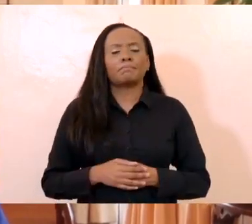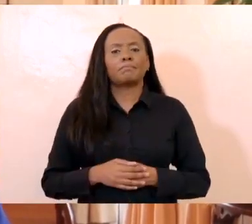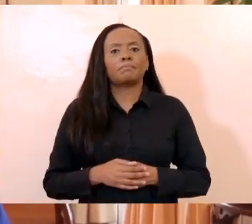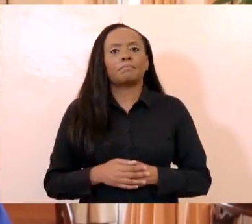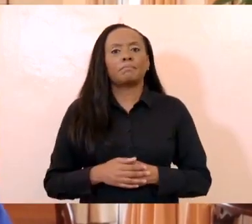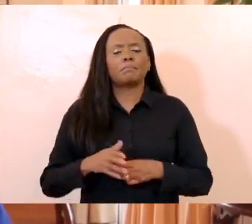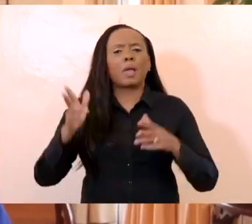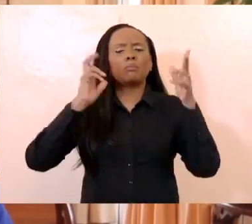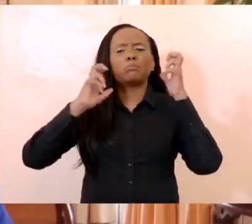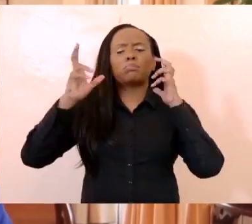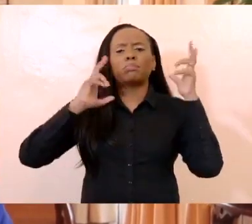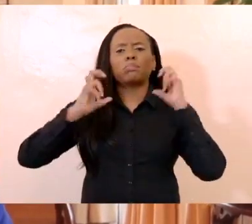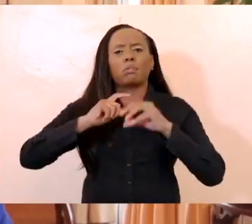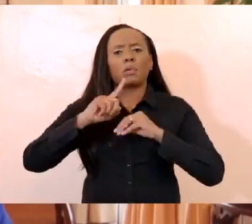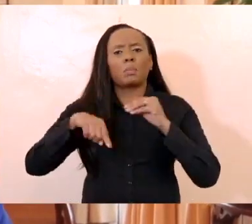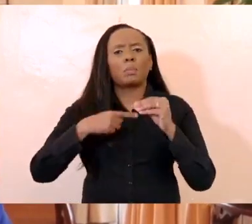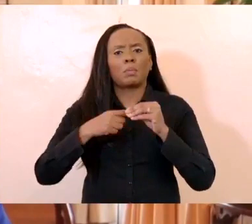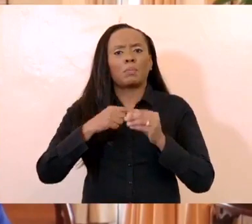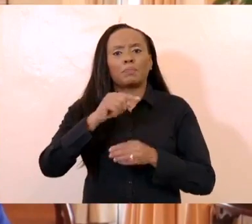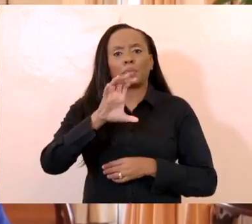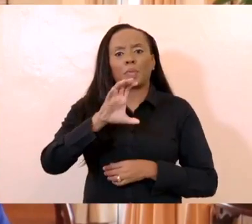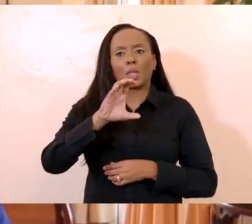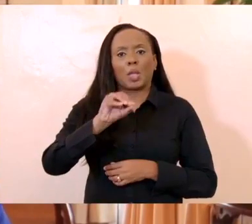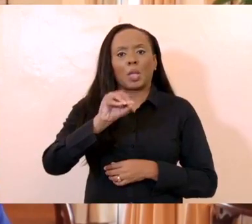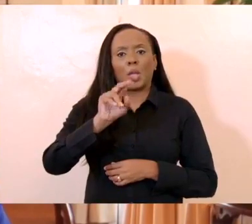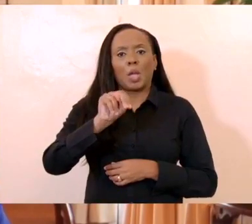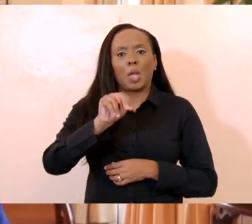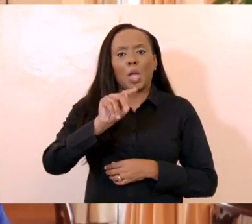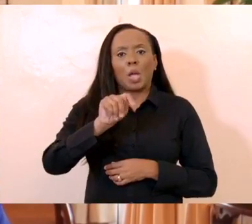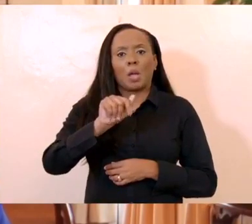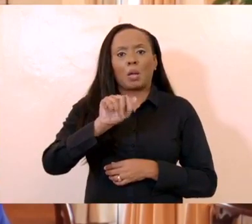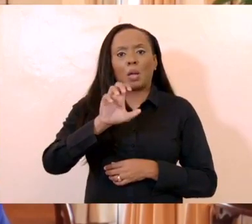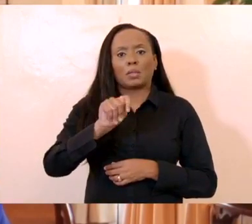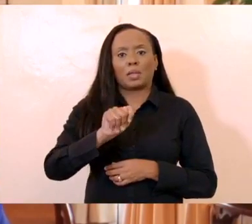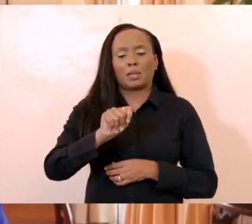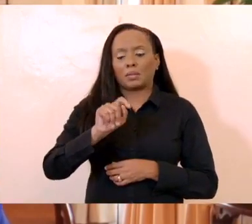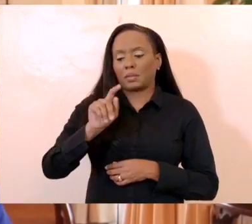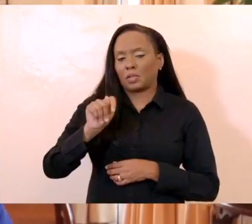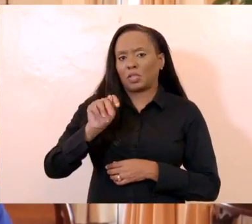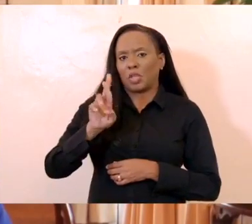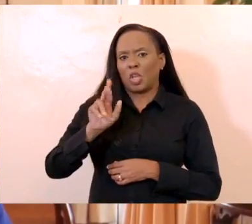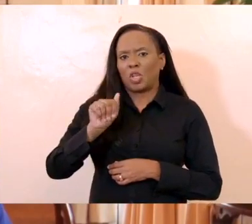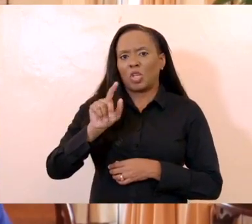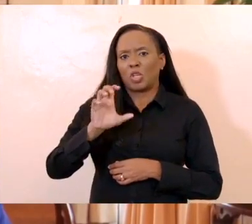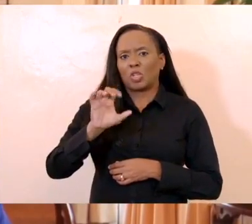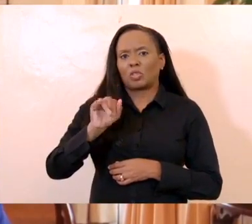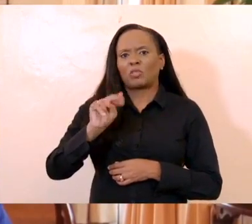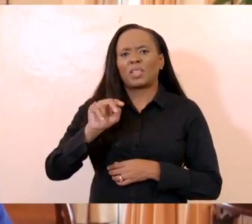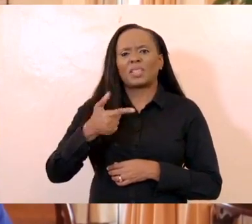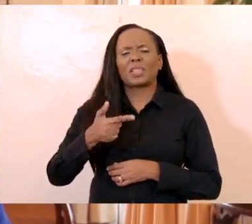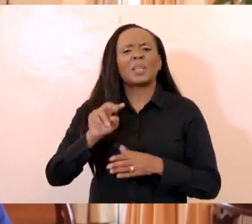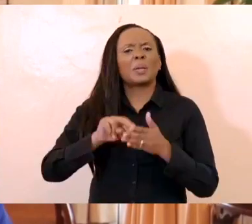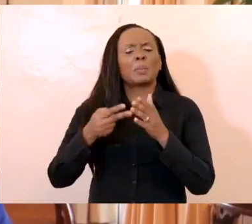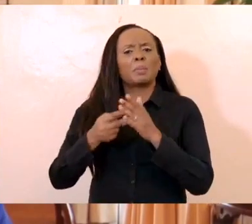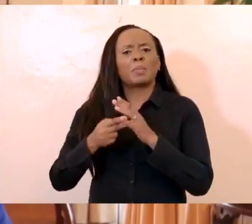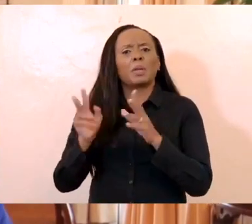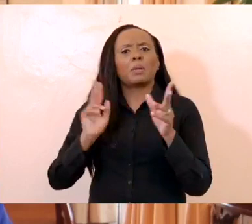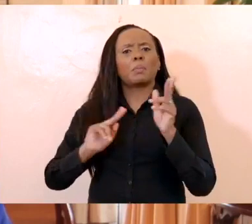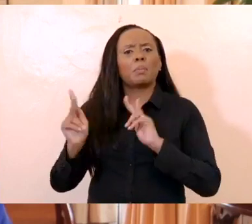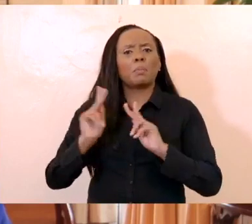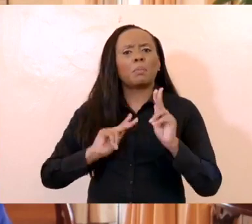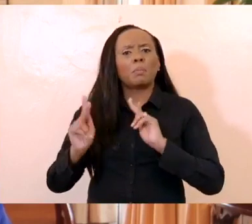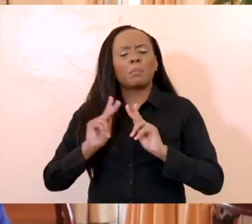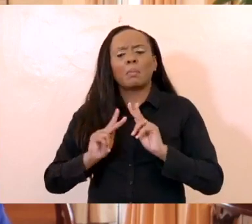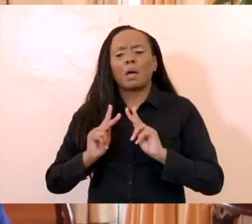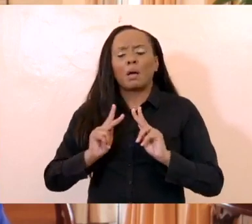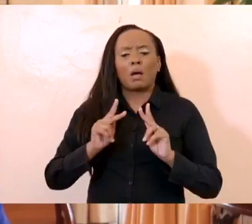tracing. We're not necessarily clear on what it is, and that is where Dr. Ward would come in. And as I indicated, the ministers are going to give